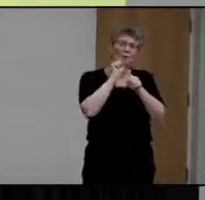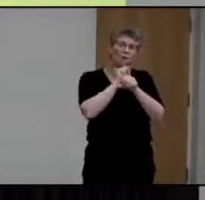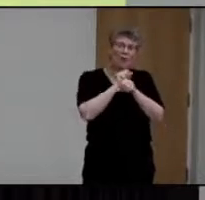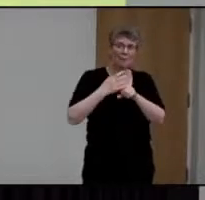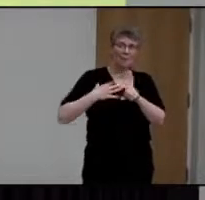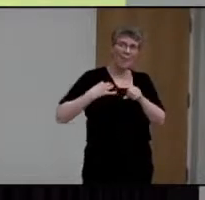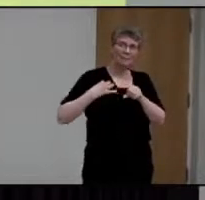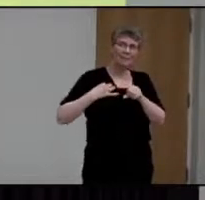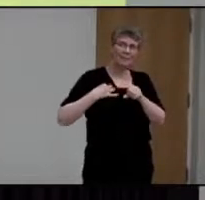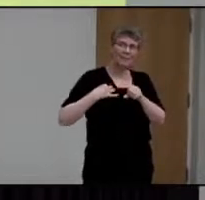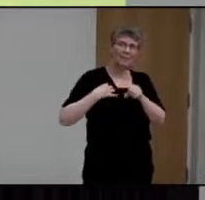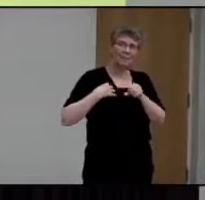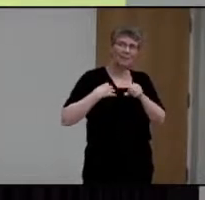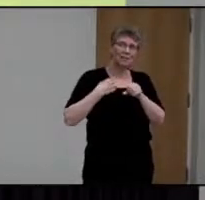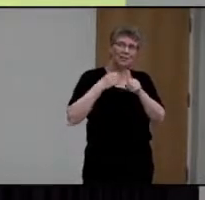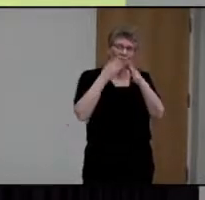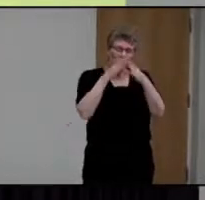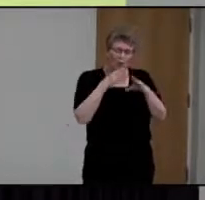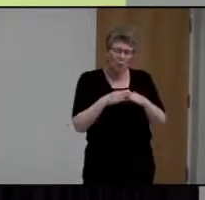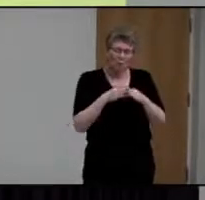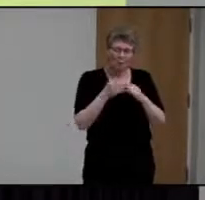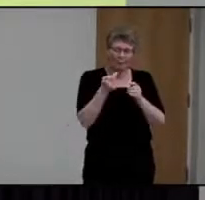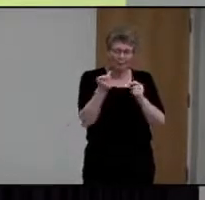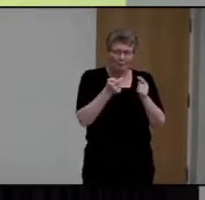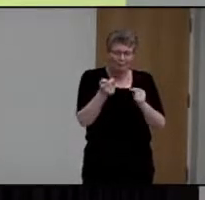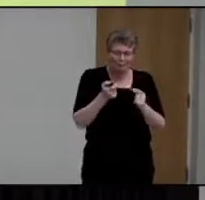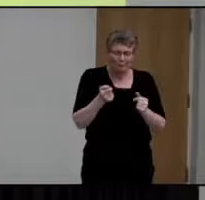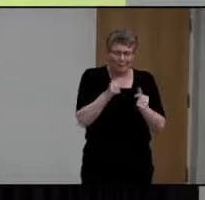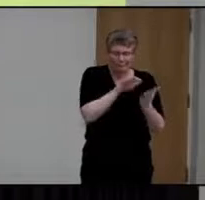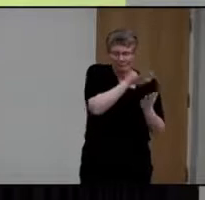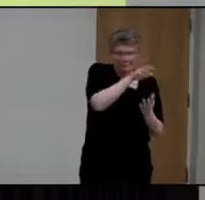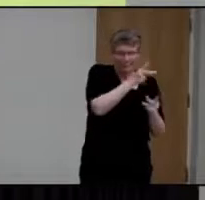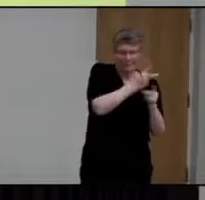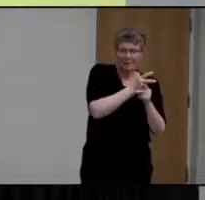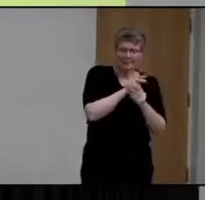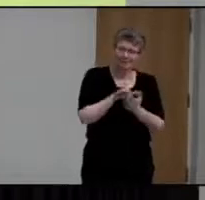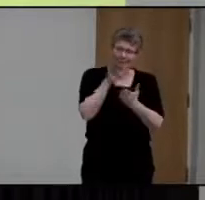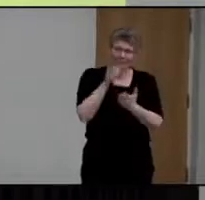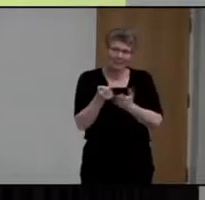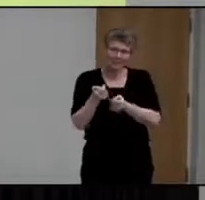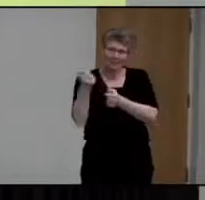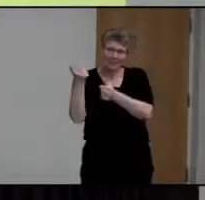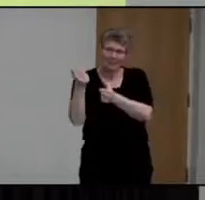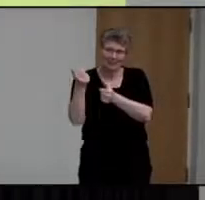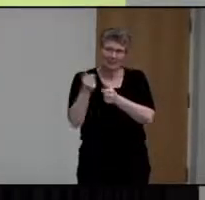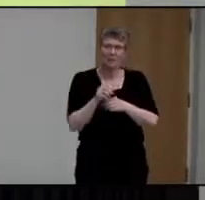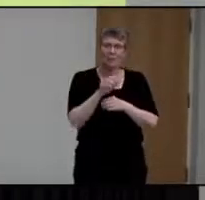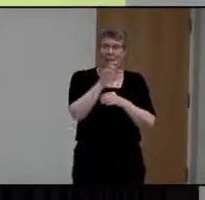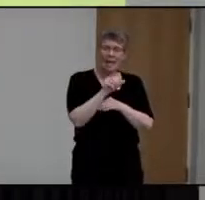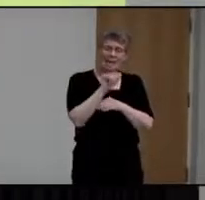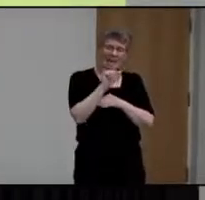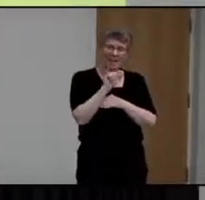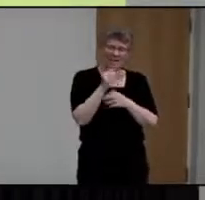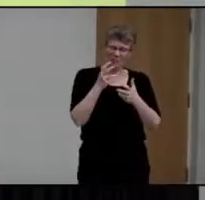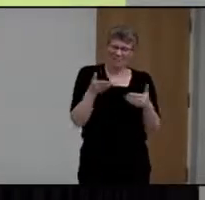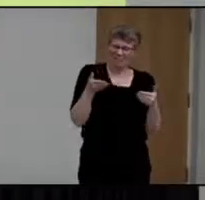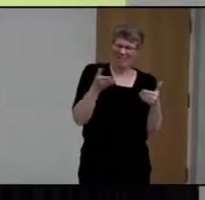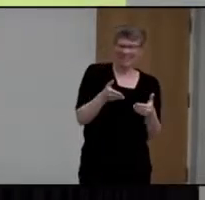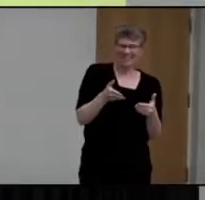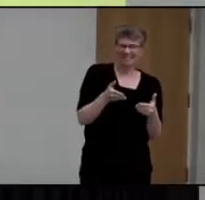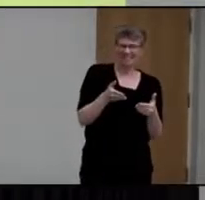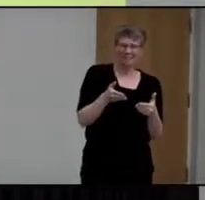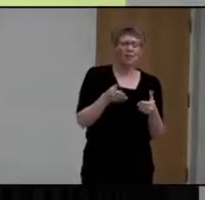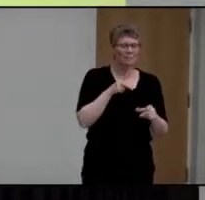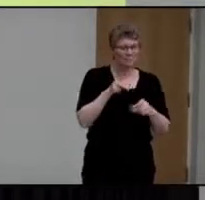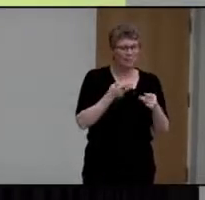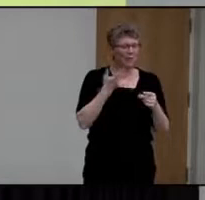not based on AI, et cetera. So, I mean, it sort of fits into that premise that the future is now. People are already being